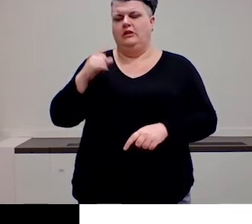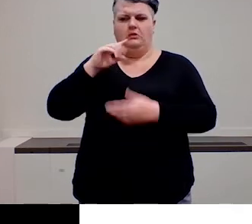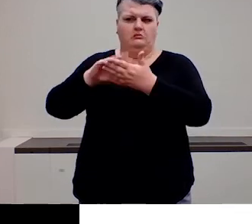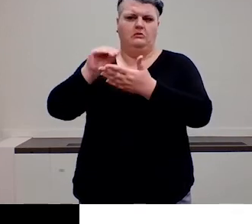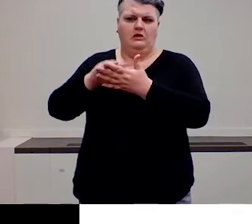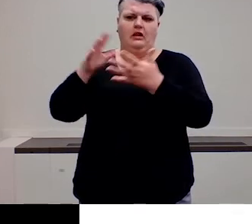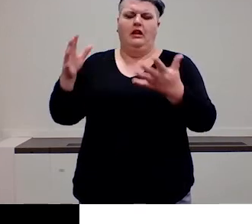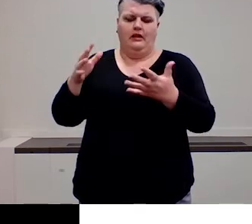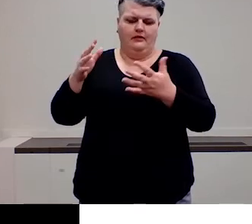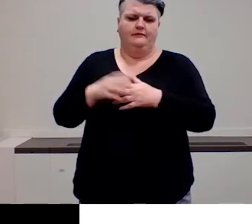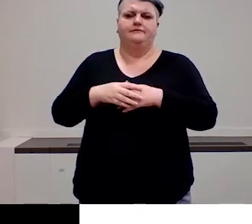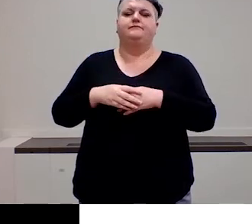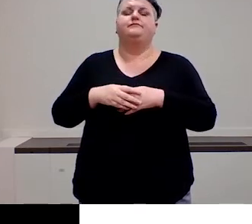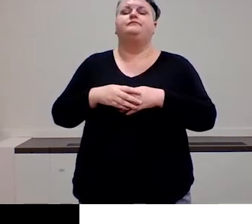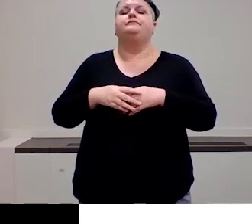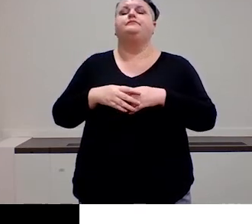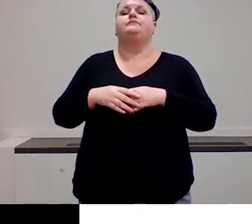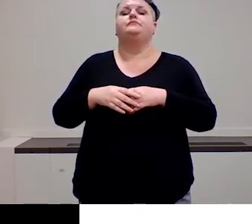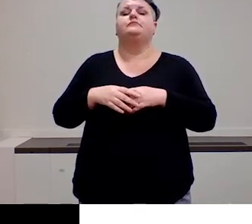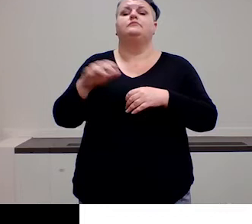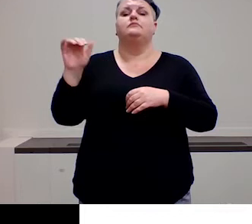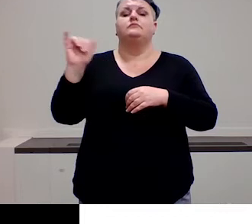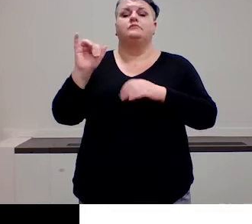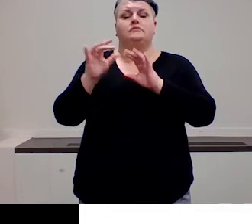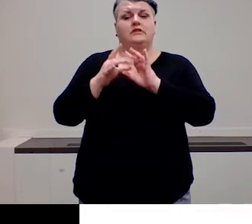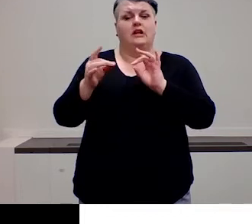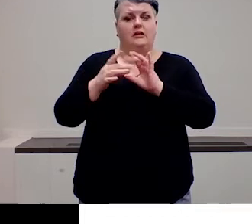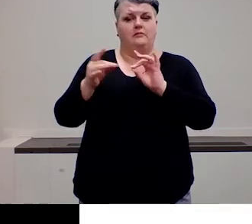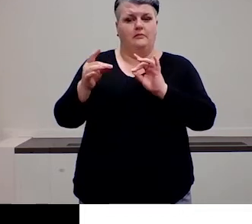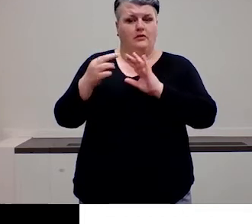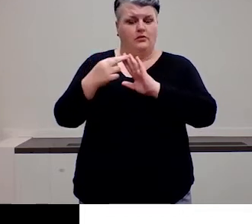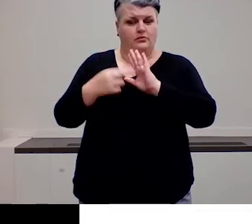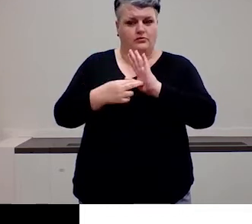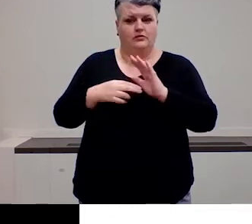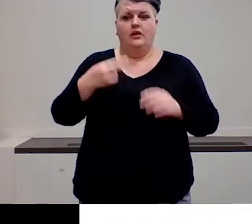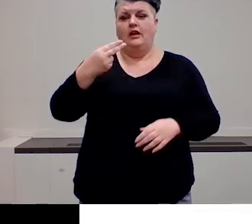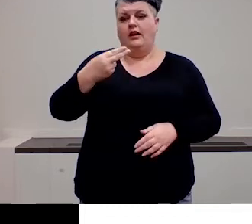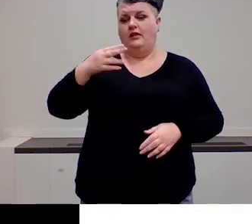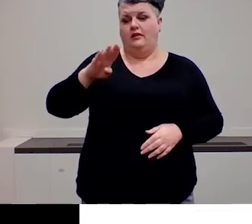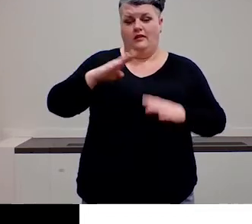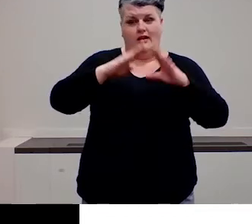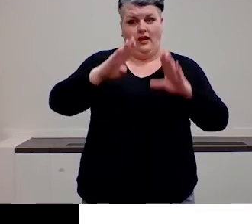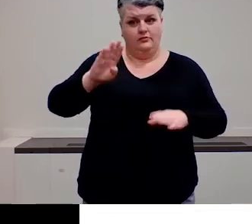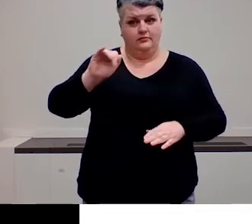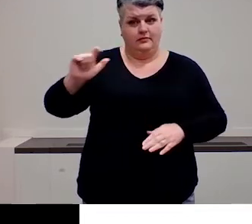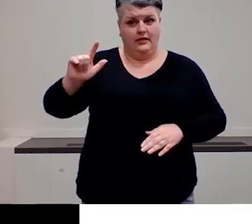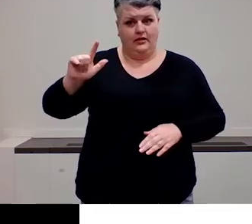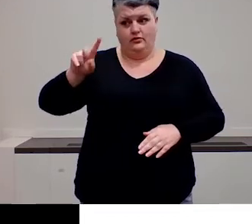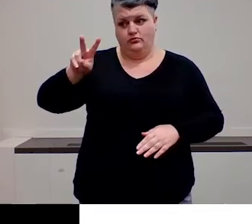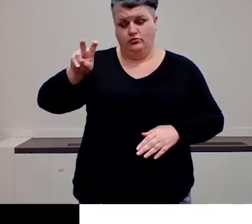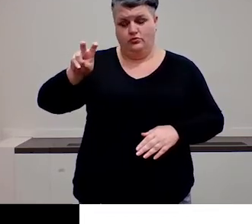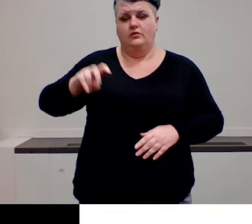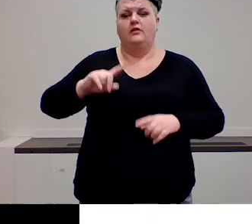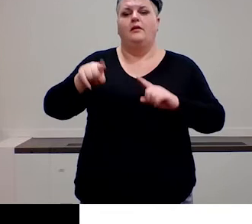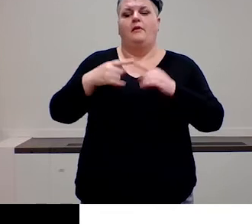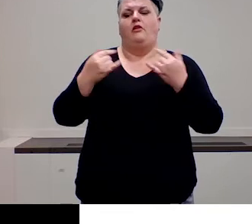from. I'd also like to comment about legislation a little bit. House Bill 200 addresses components